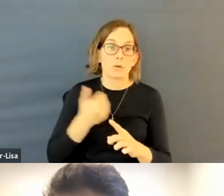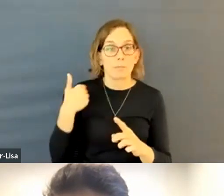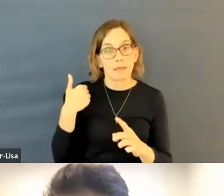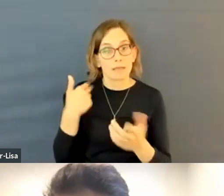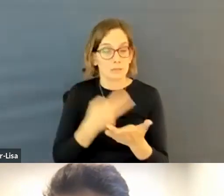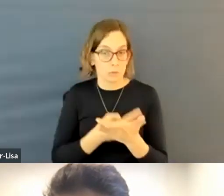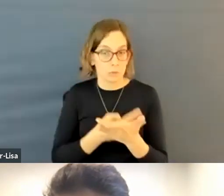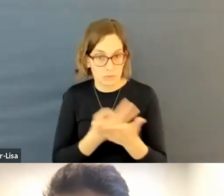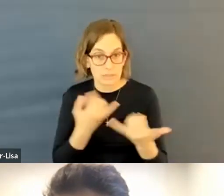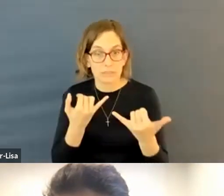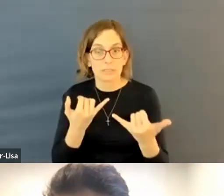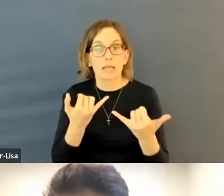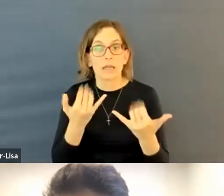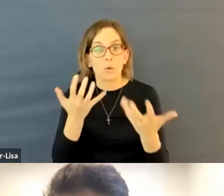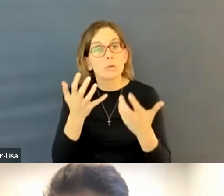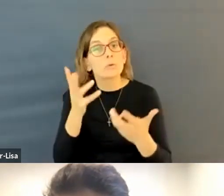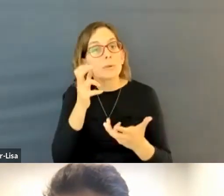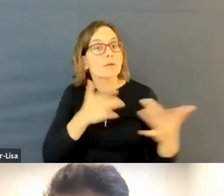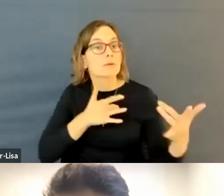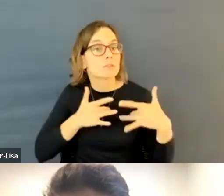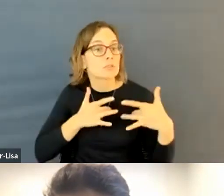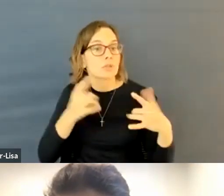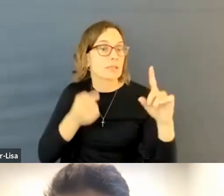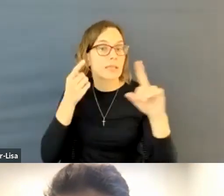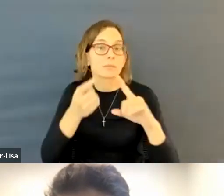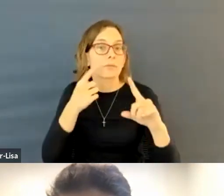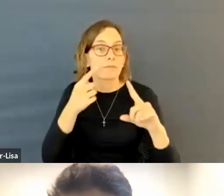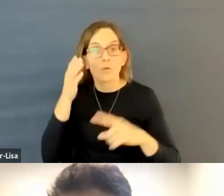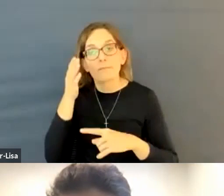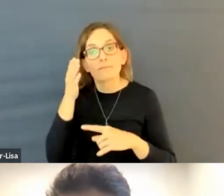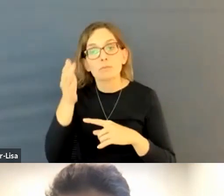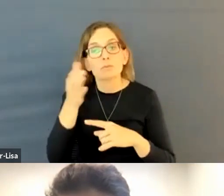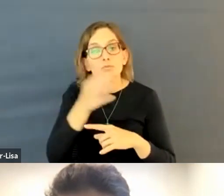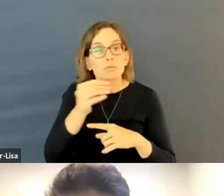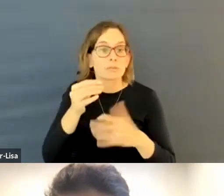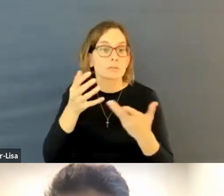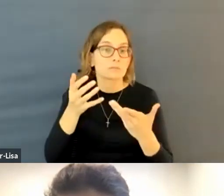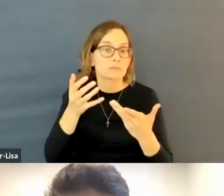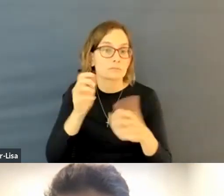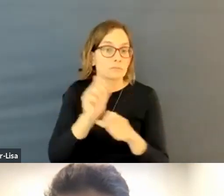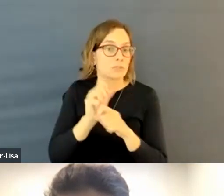now I'd love to hear concerns and aspirations about the future and the job market.